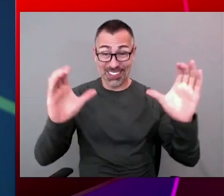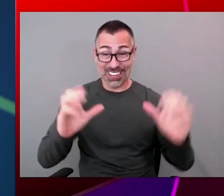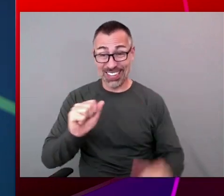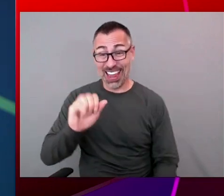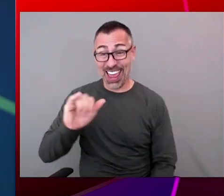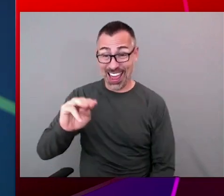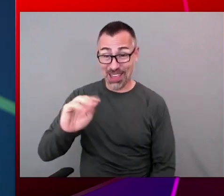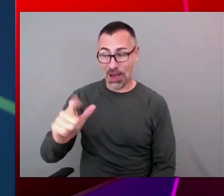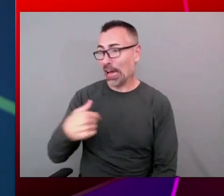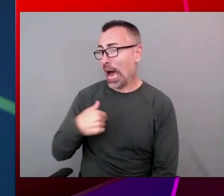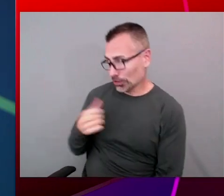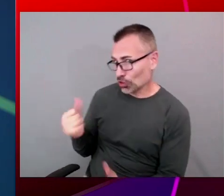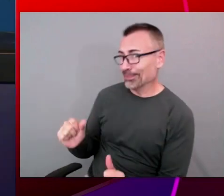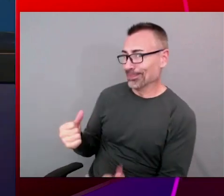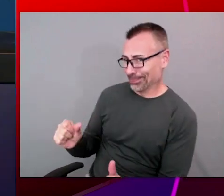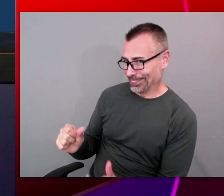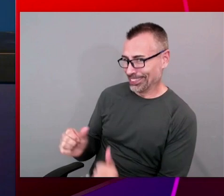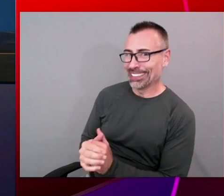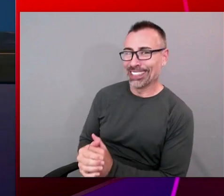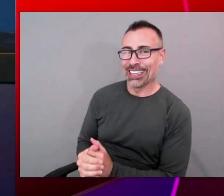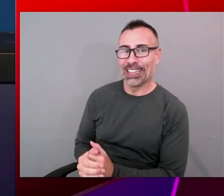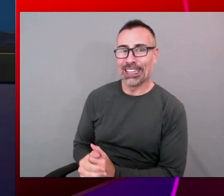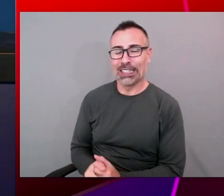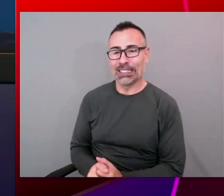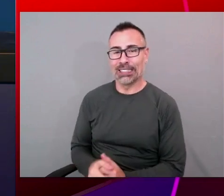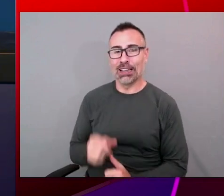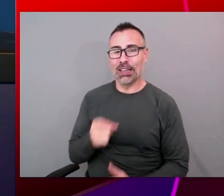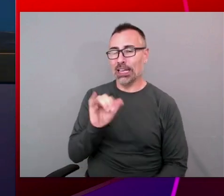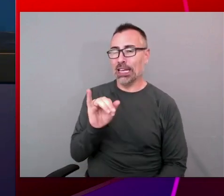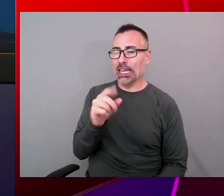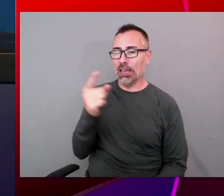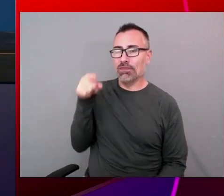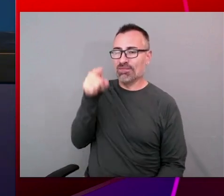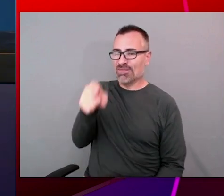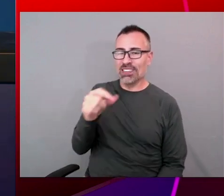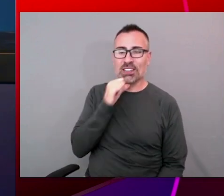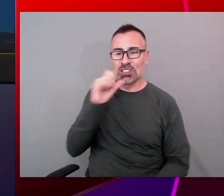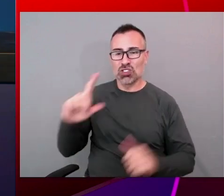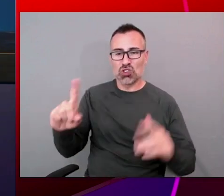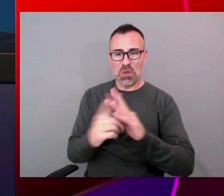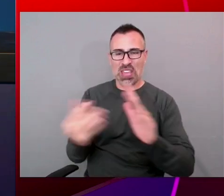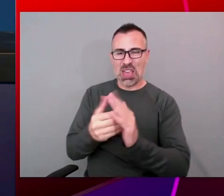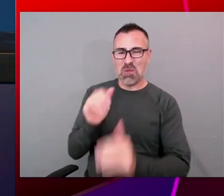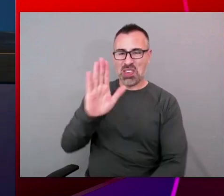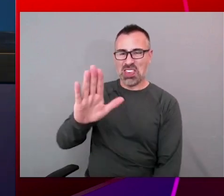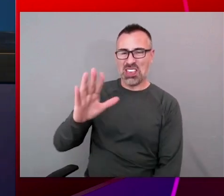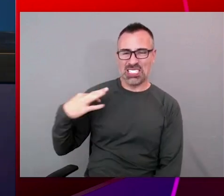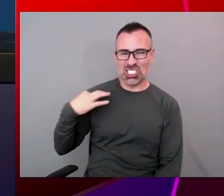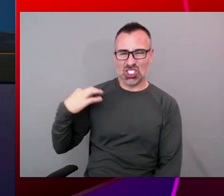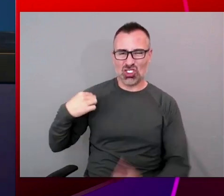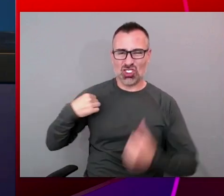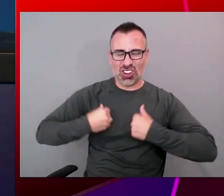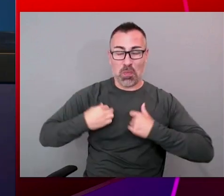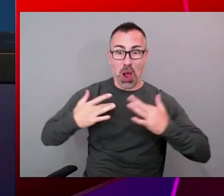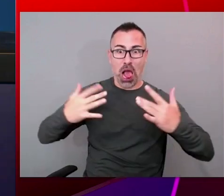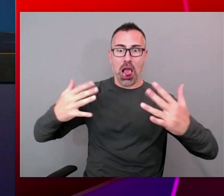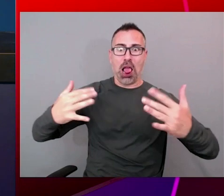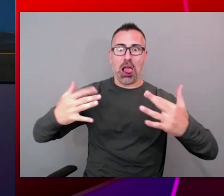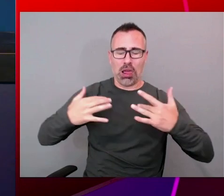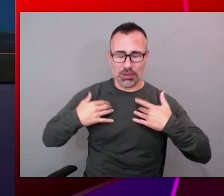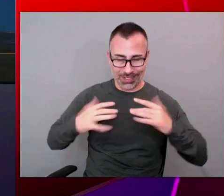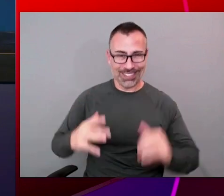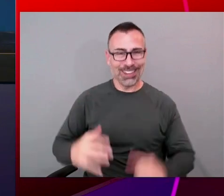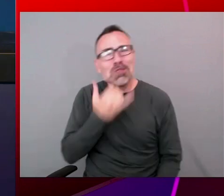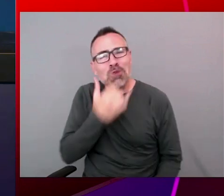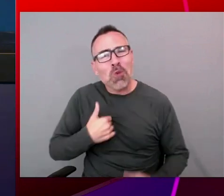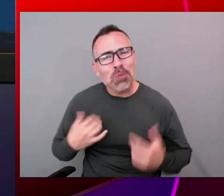try. As long as he doesn't have that shirt. What's wrong with this shirt? This shirt is awesome, dude. Anyway, thank you so much,